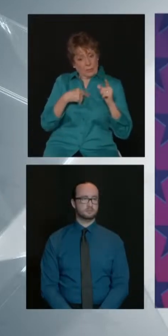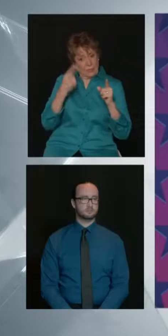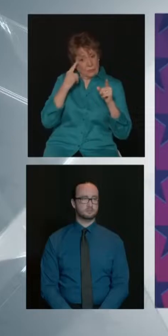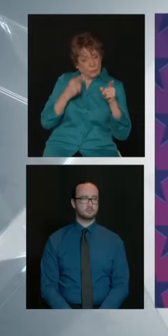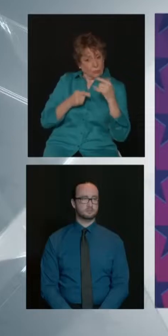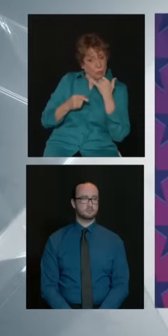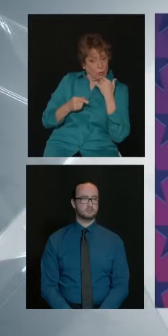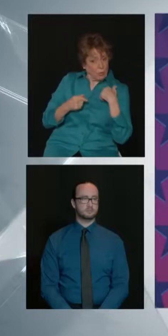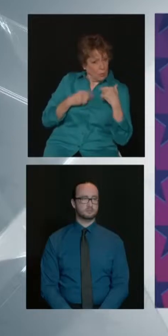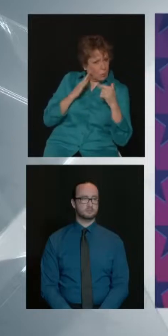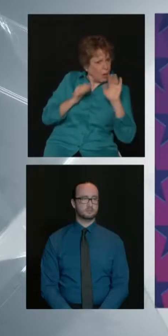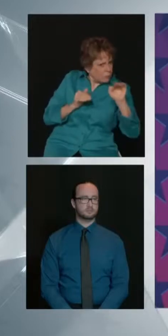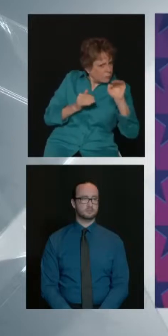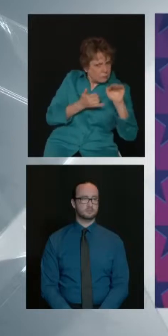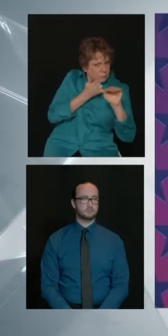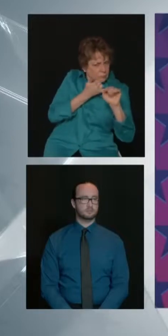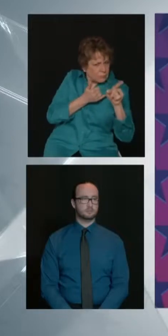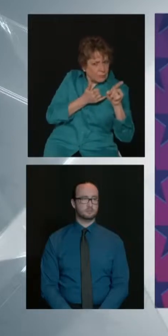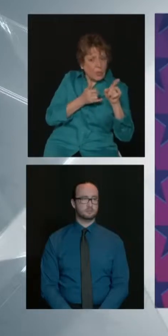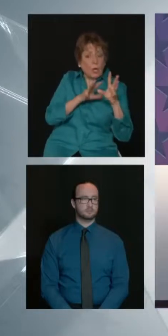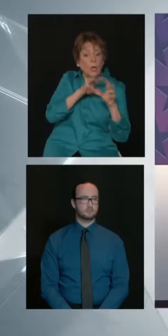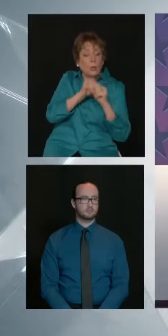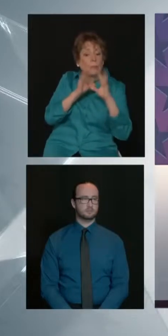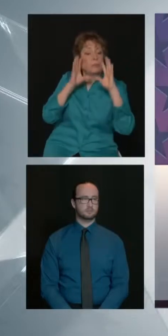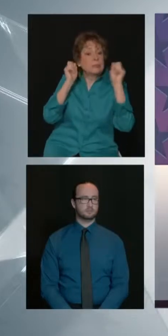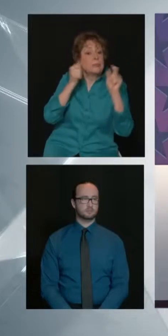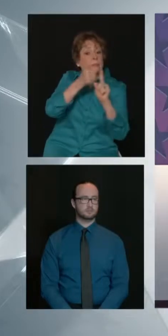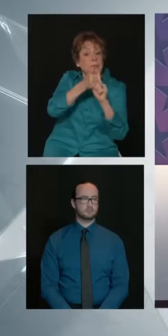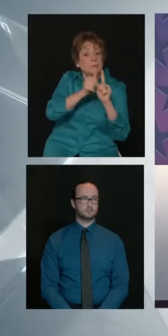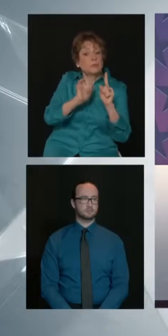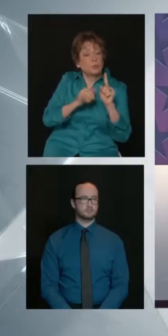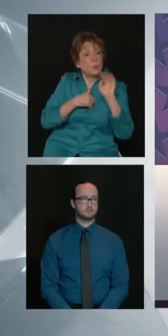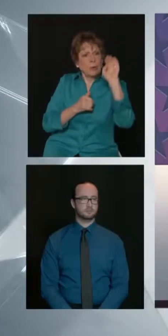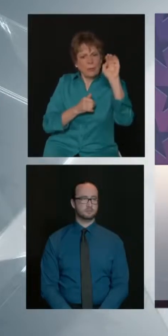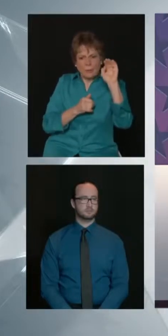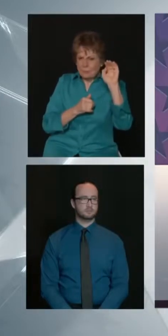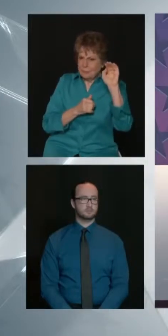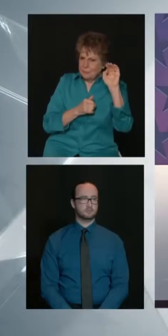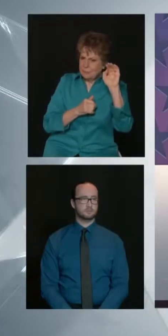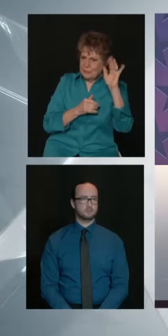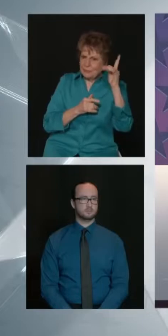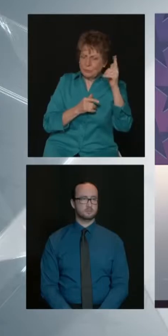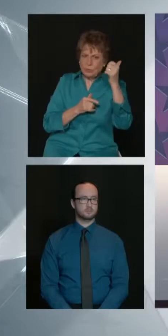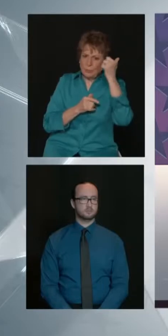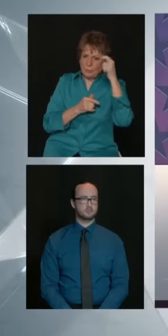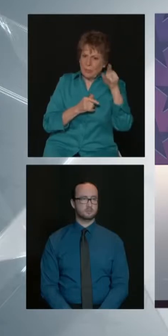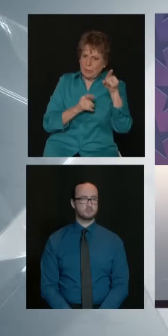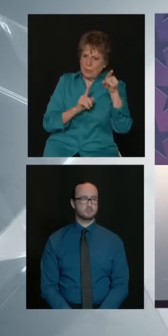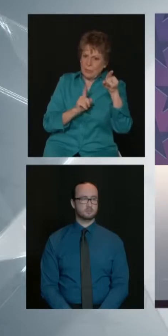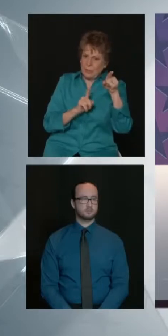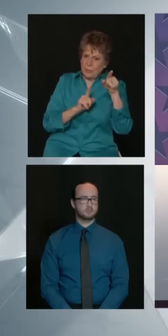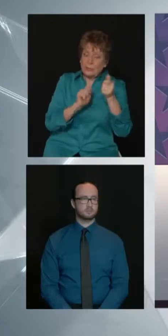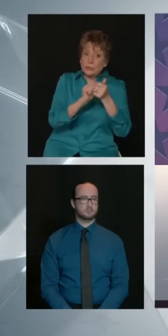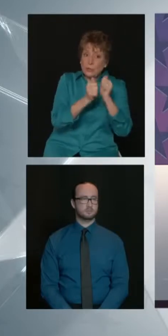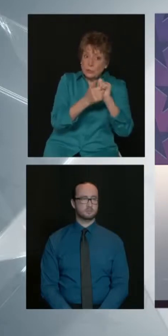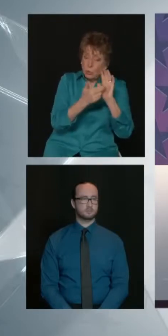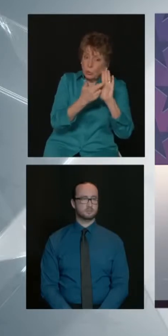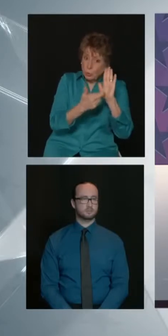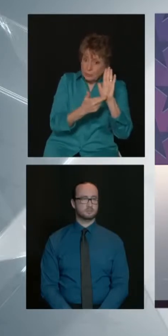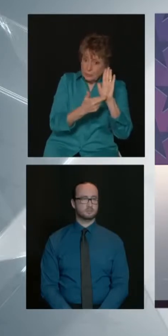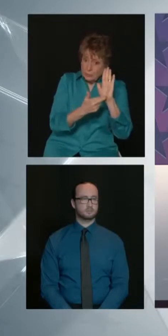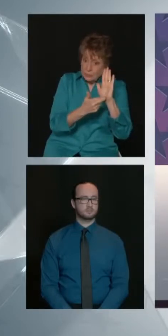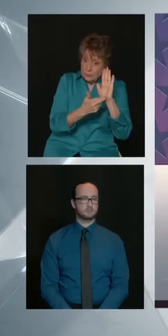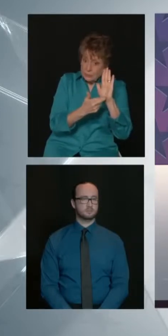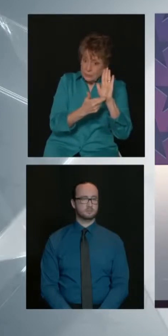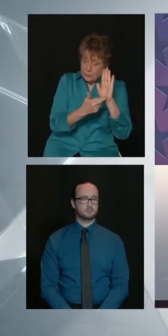when the president decided he was going to do something dumb on this and change the rules, you know, that would create a bigger crisis, you know, I told him he